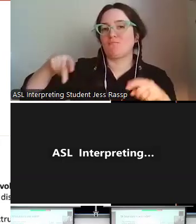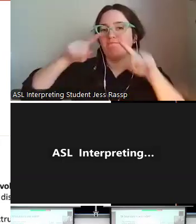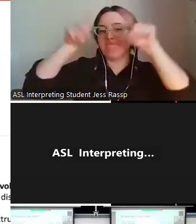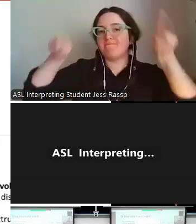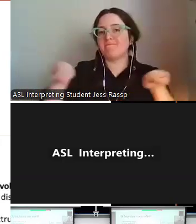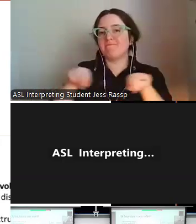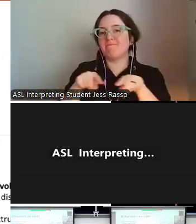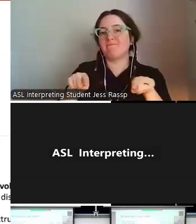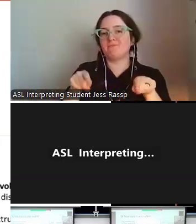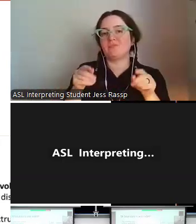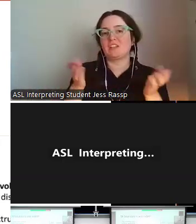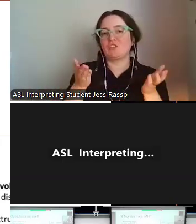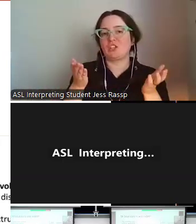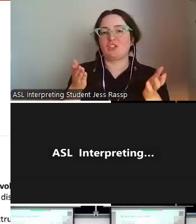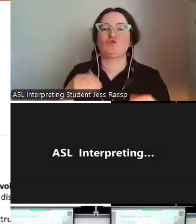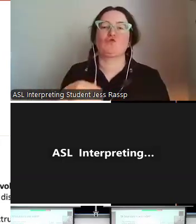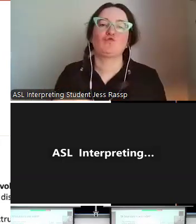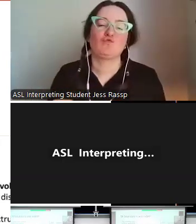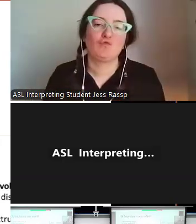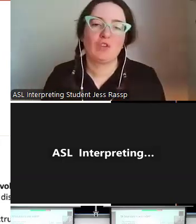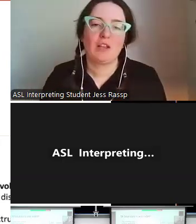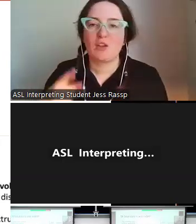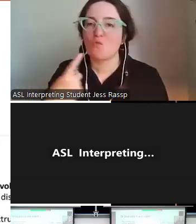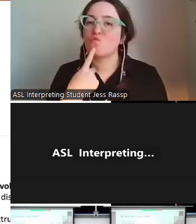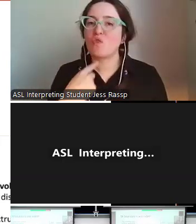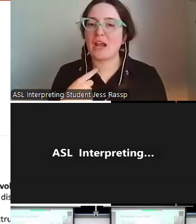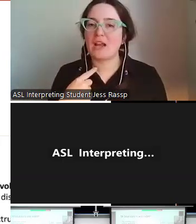almost like, what do I want to say?